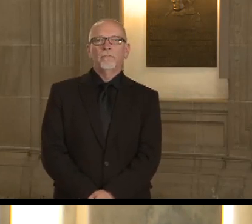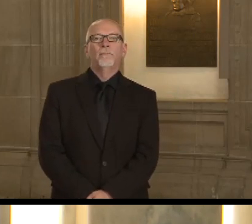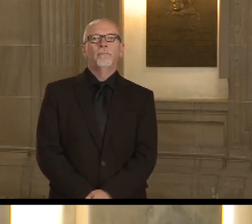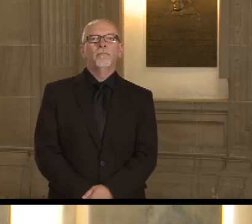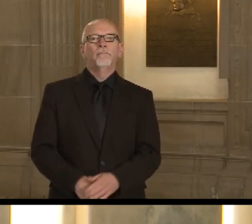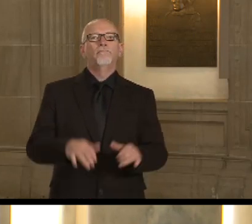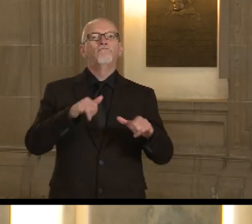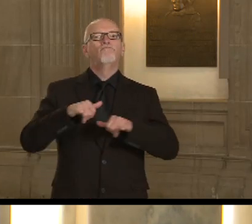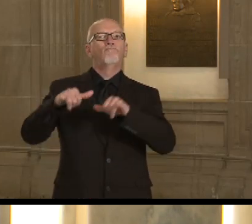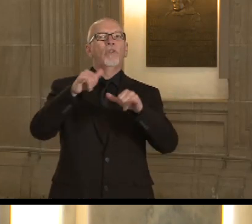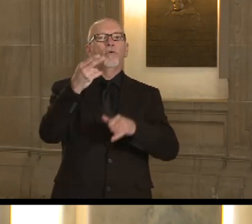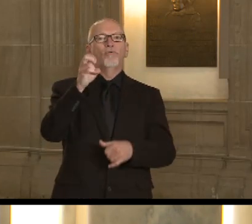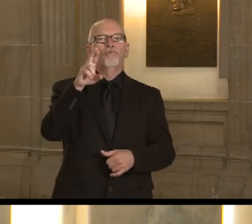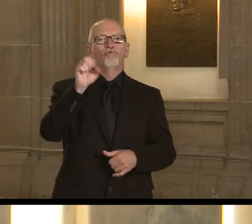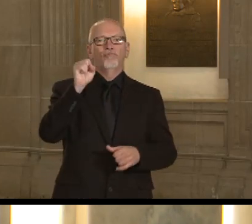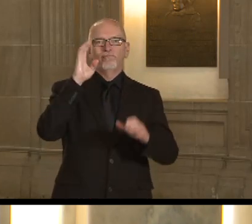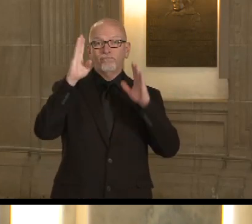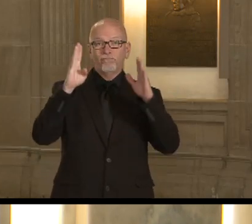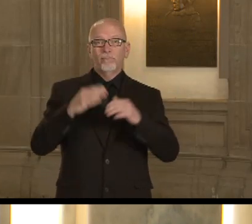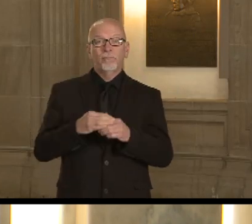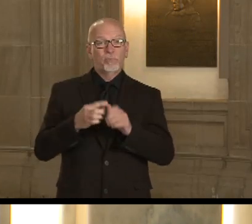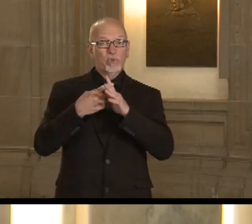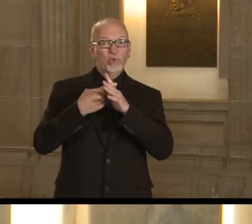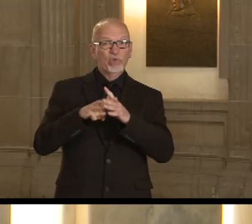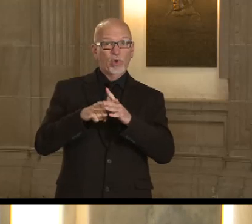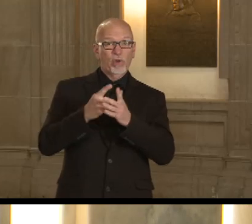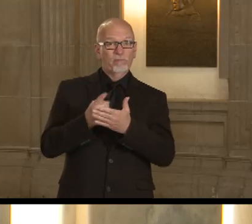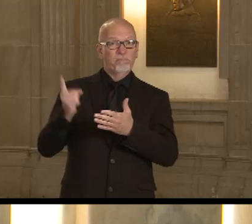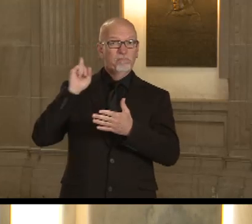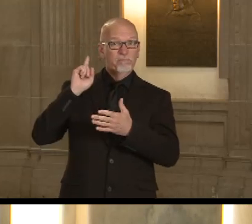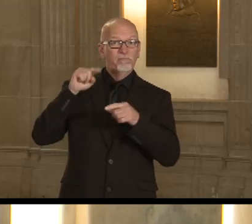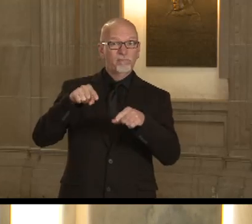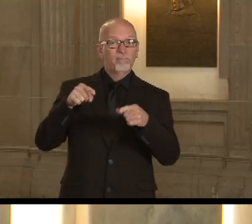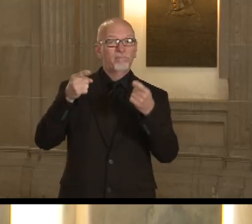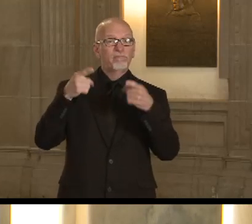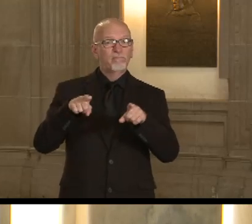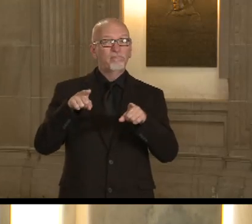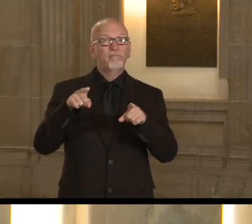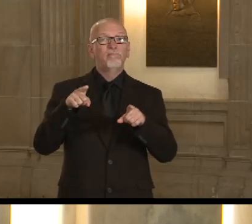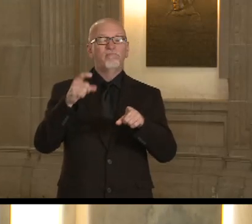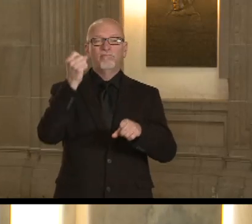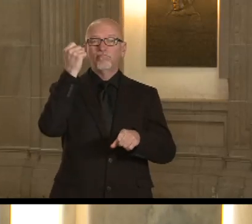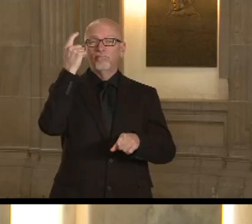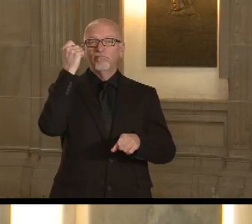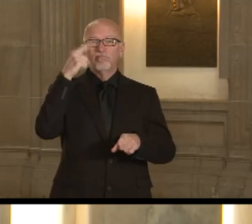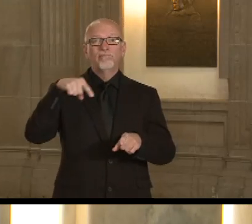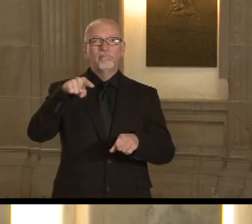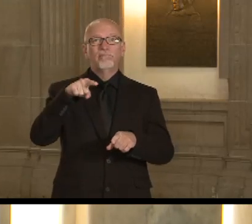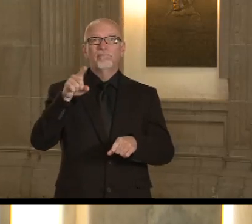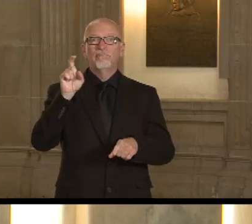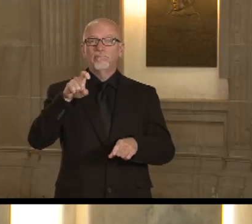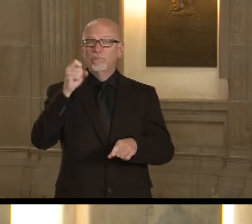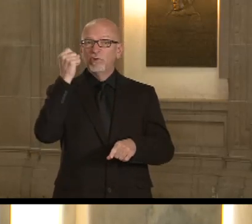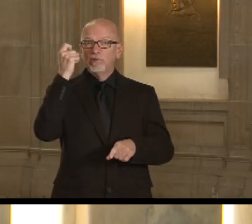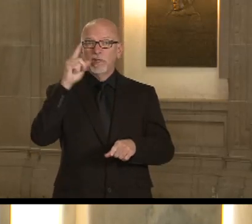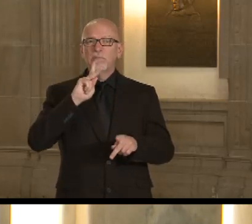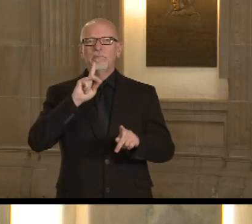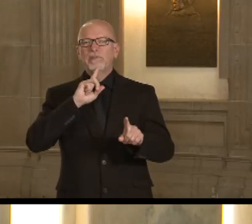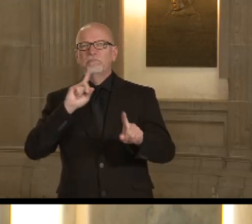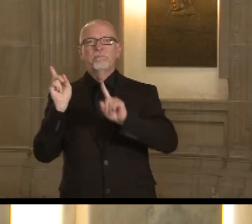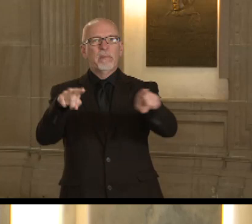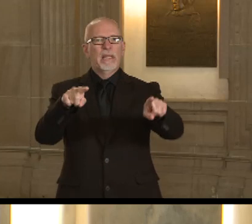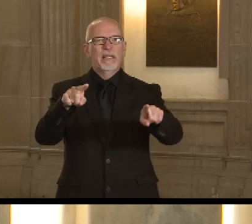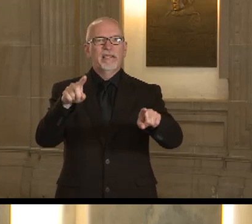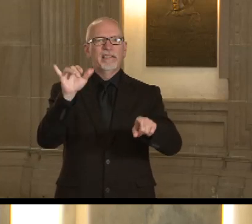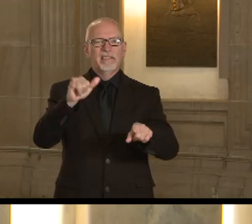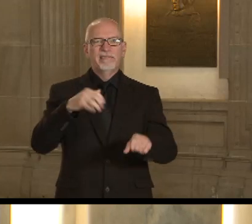My fellow Hoosiers, what started out as a understandable and needed, quite frankly, response